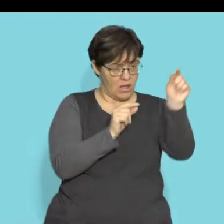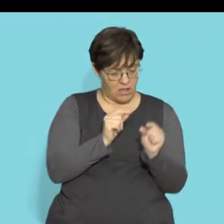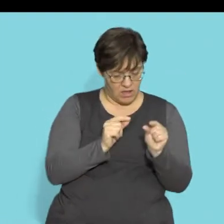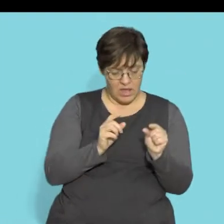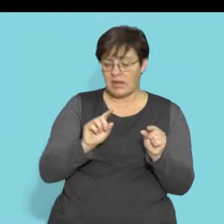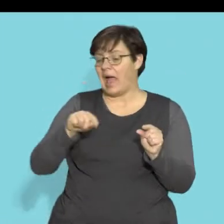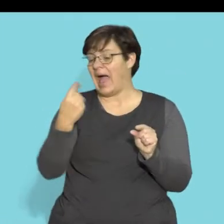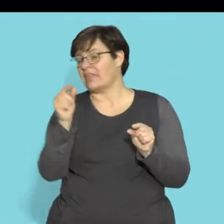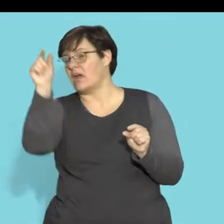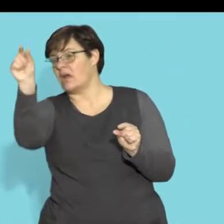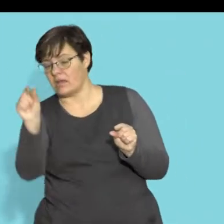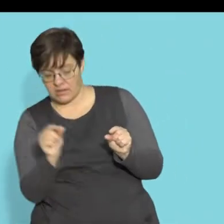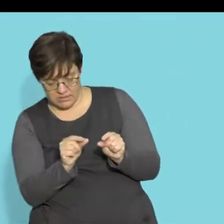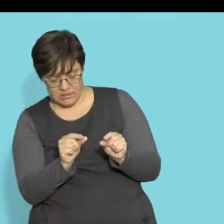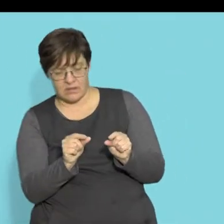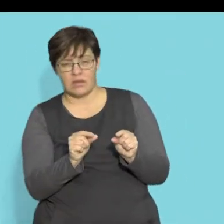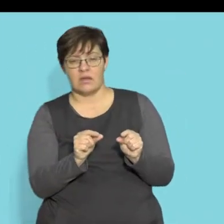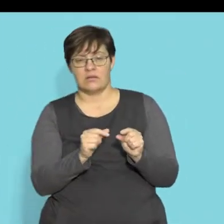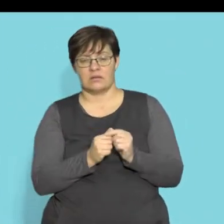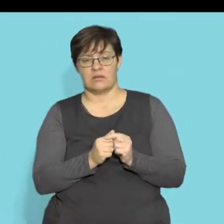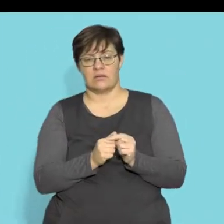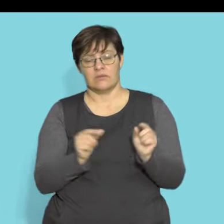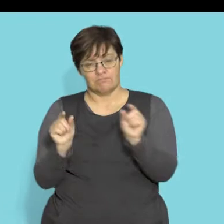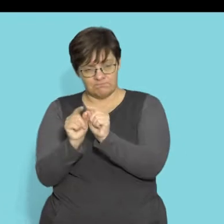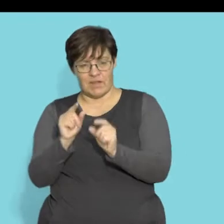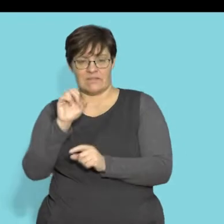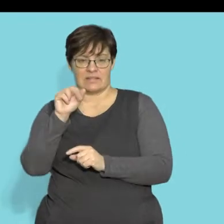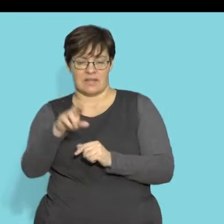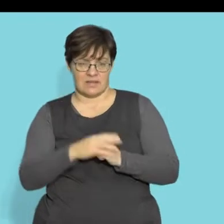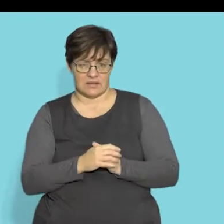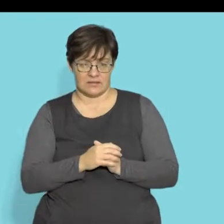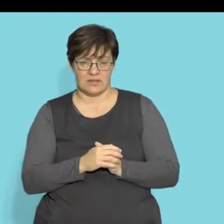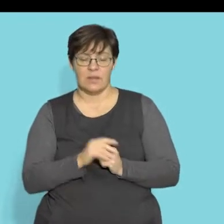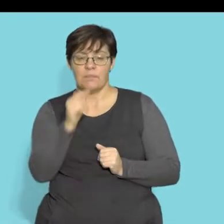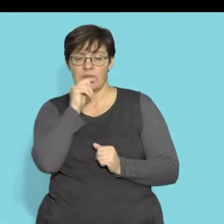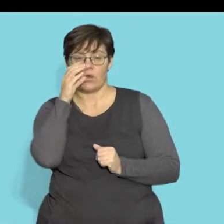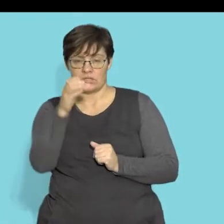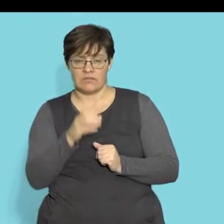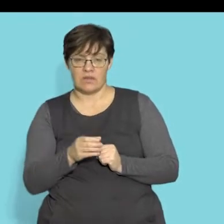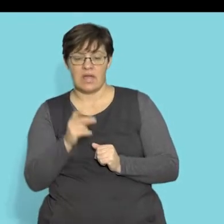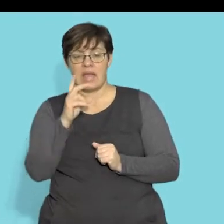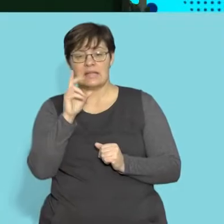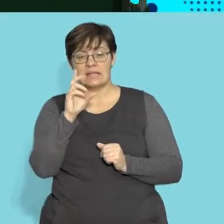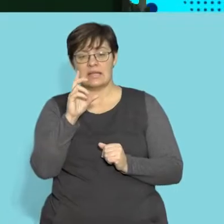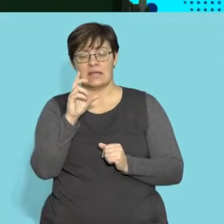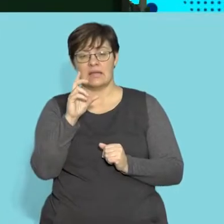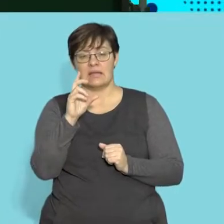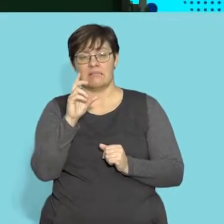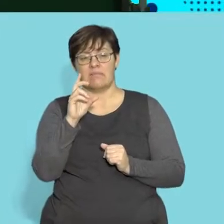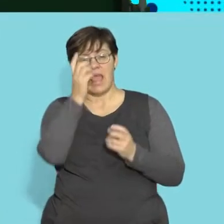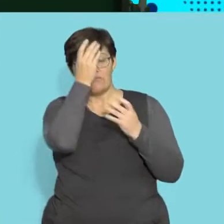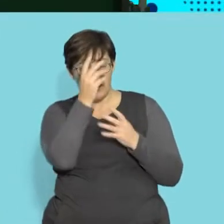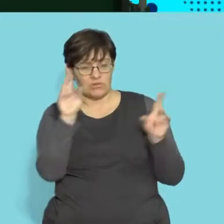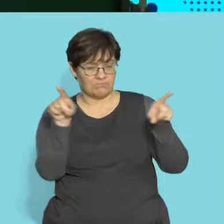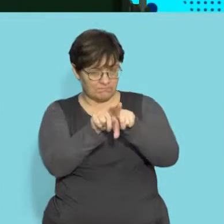one source into the DNA of a vector. So that concept is combining genetic information into a vector